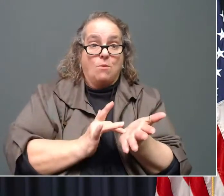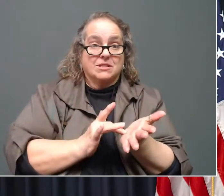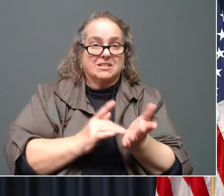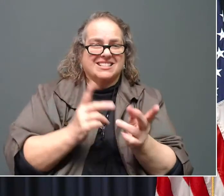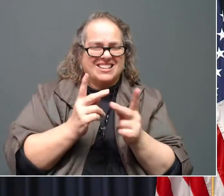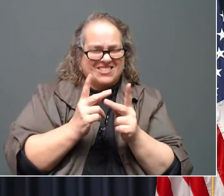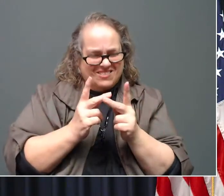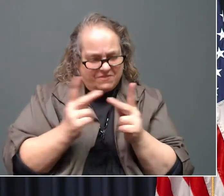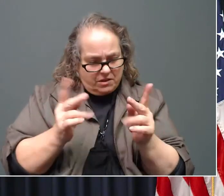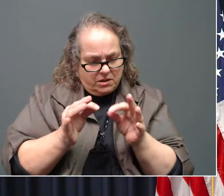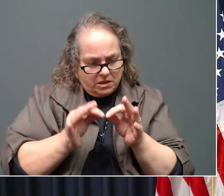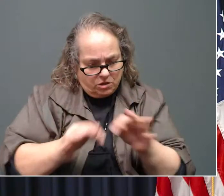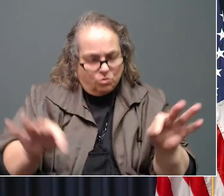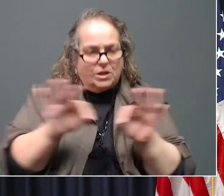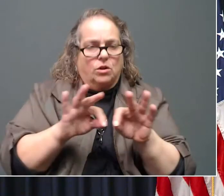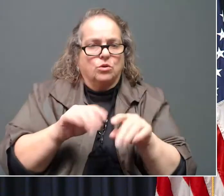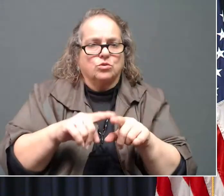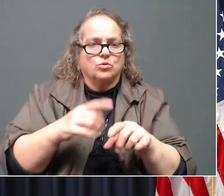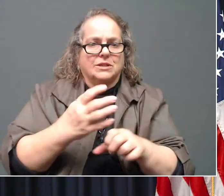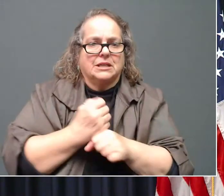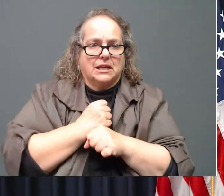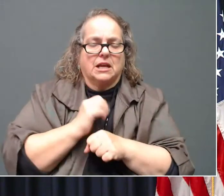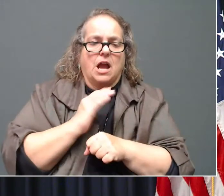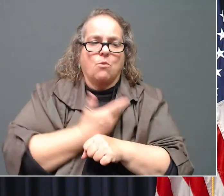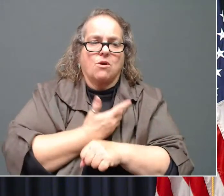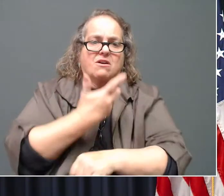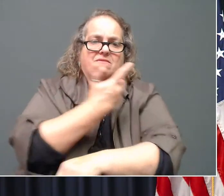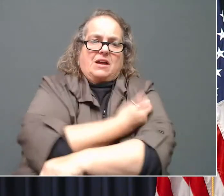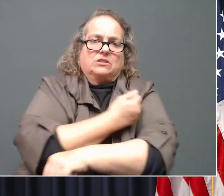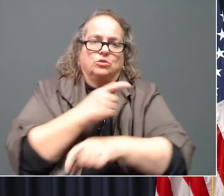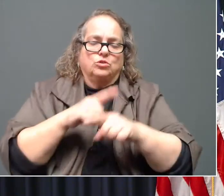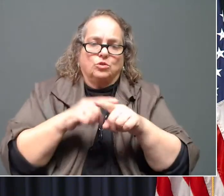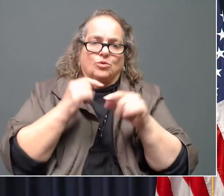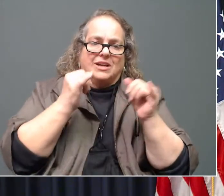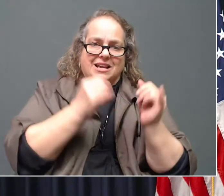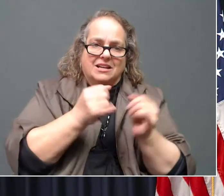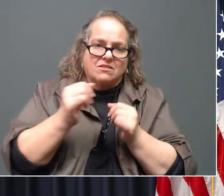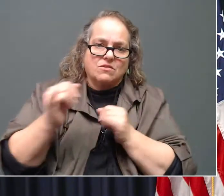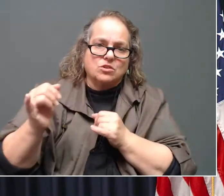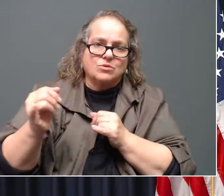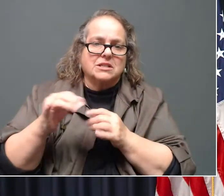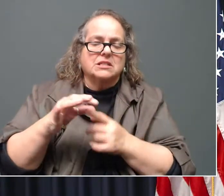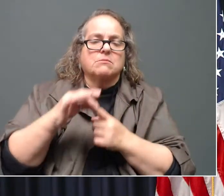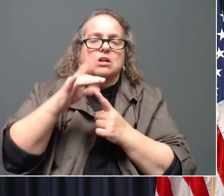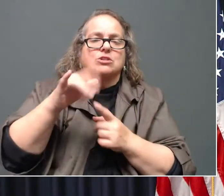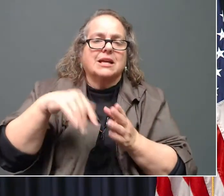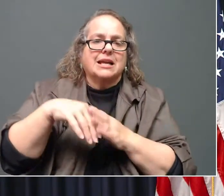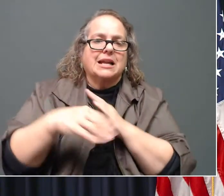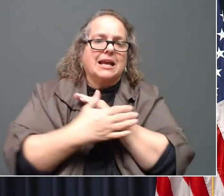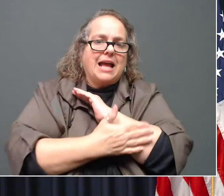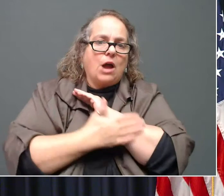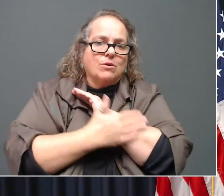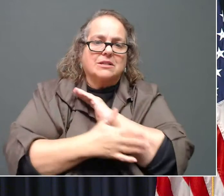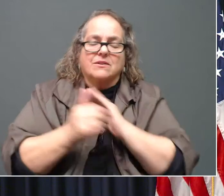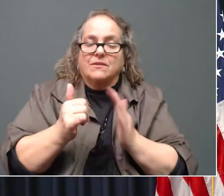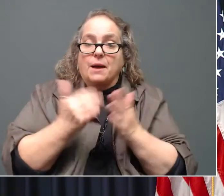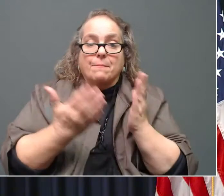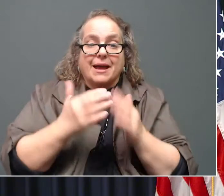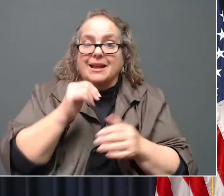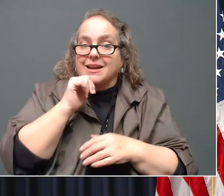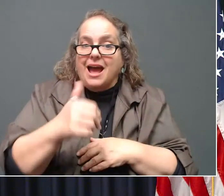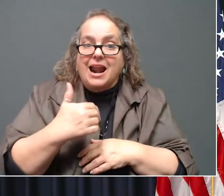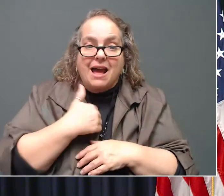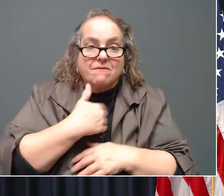critical to getting vaccine to individuals, especially in counties that may not have a